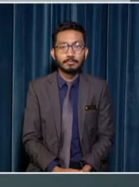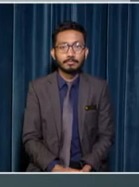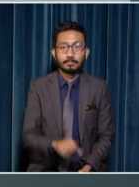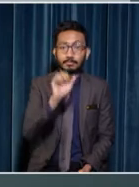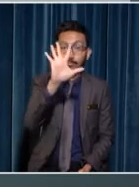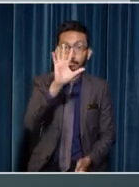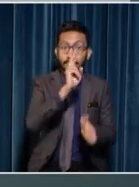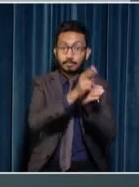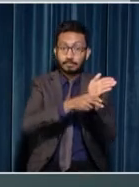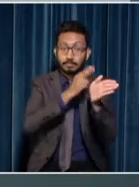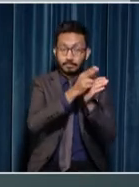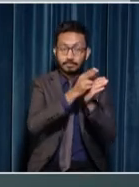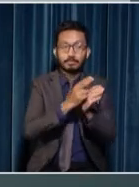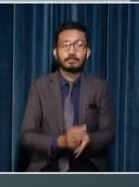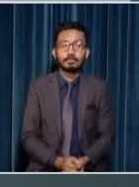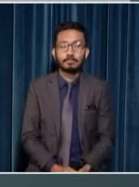6 hours,